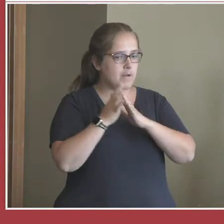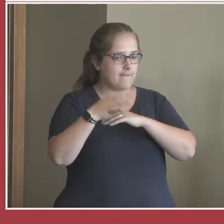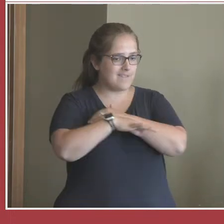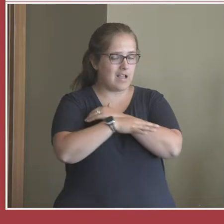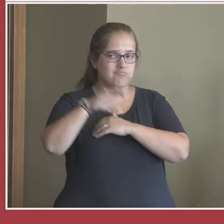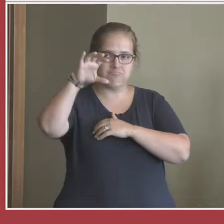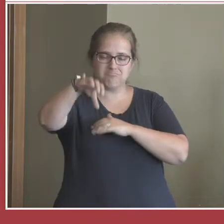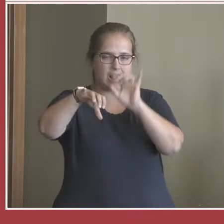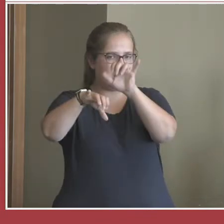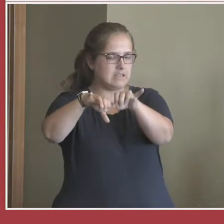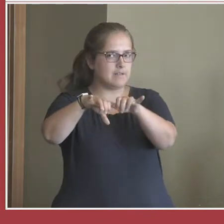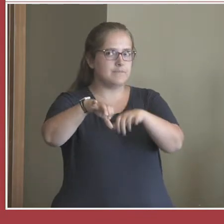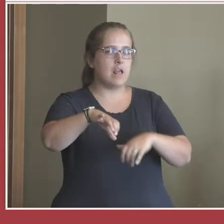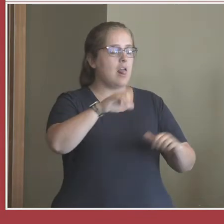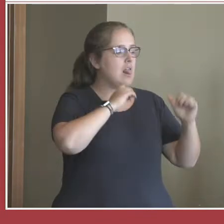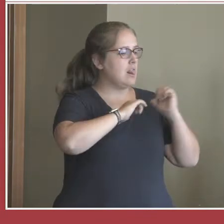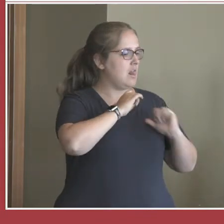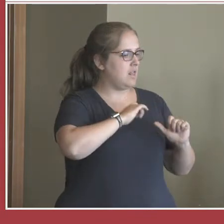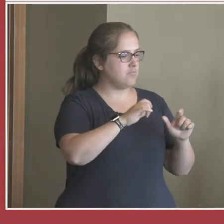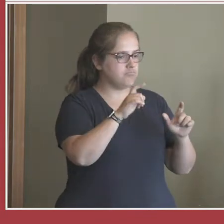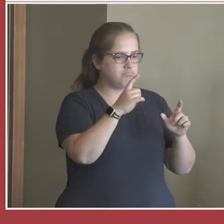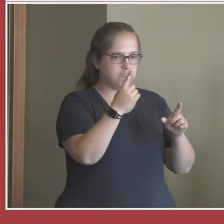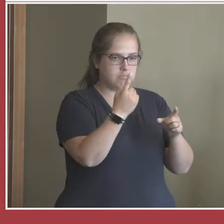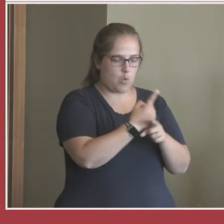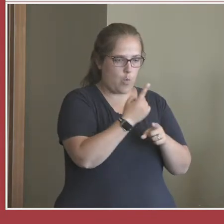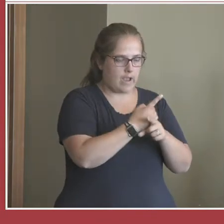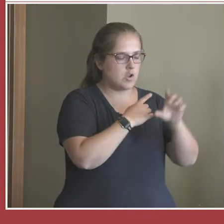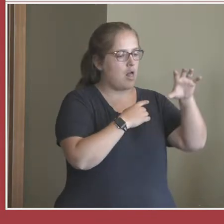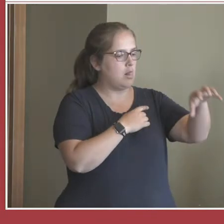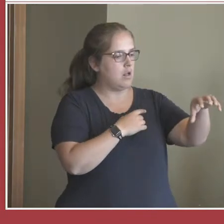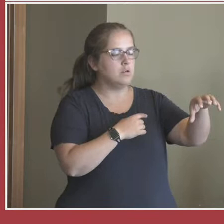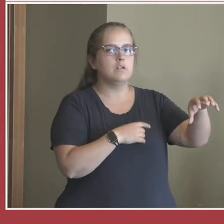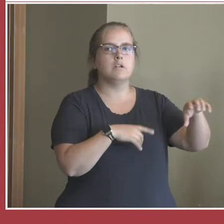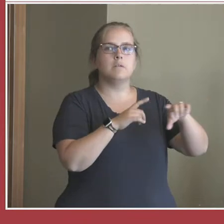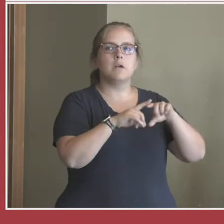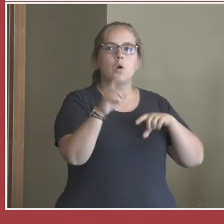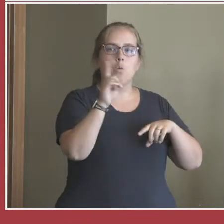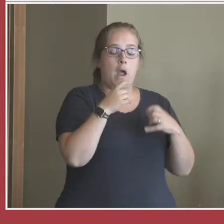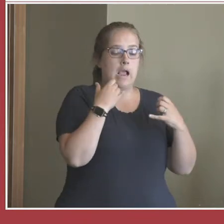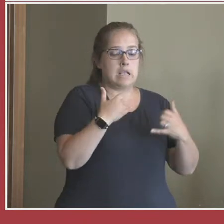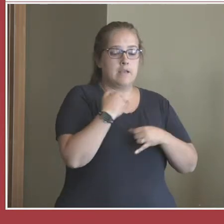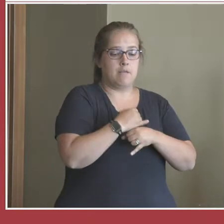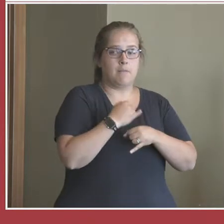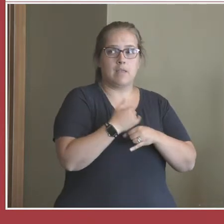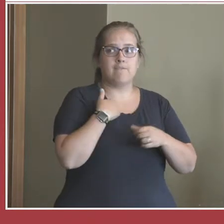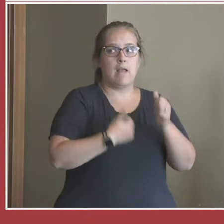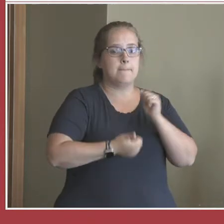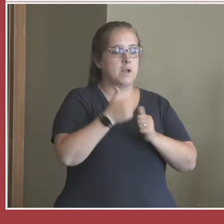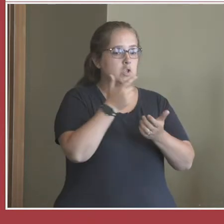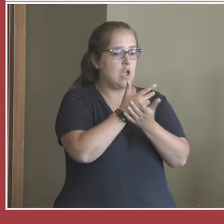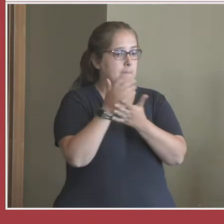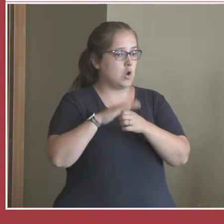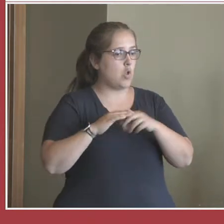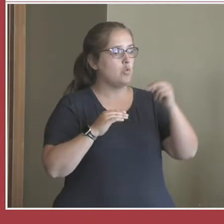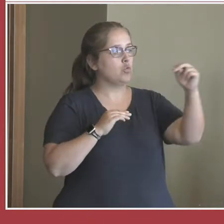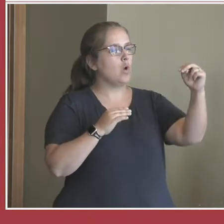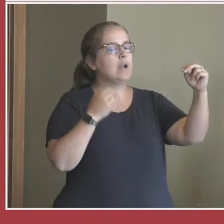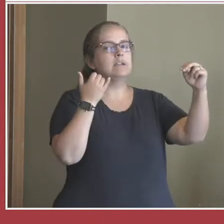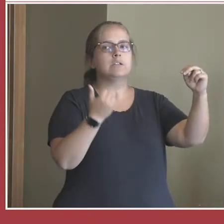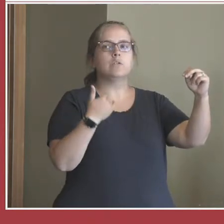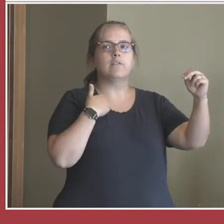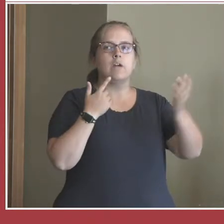original location, the theater is in its original location, but where the existing campus had most of its parking to the north, we now